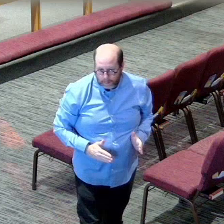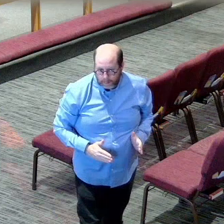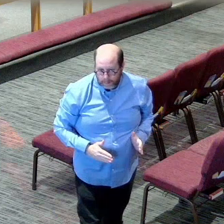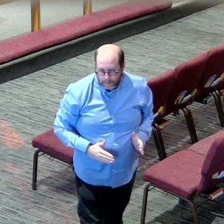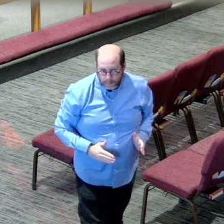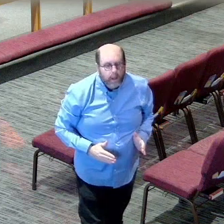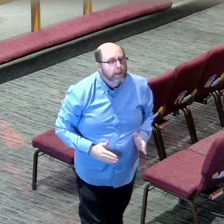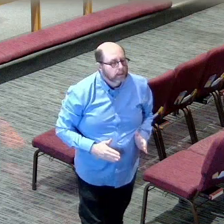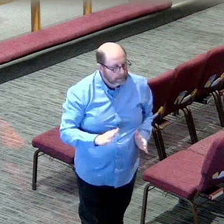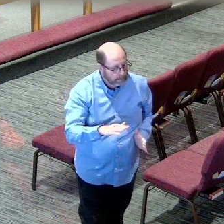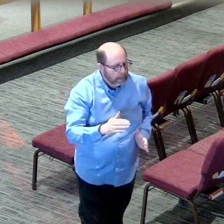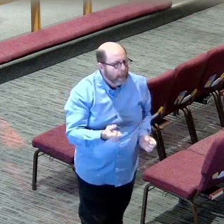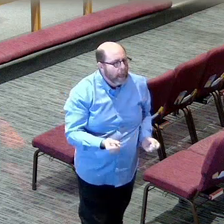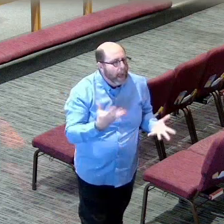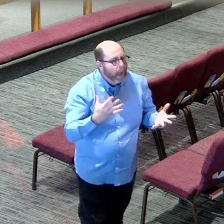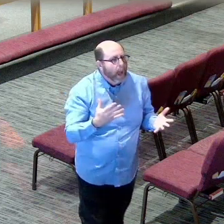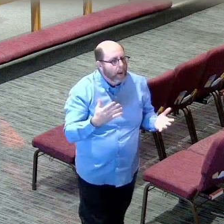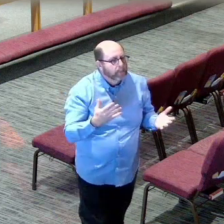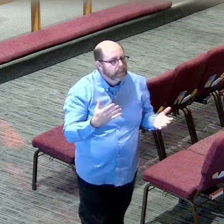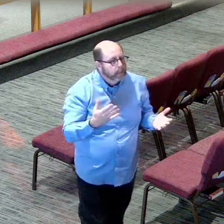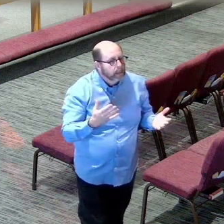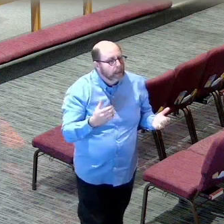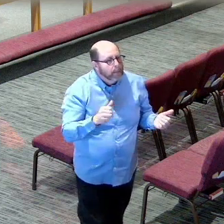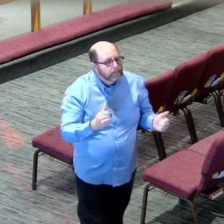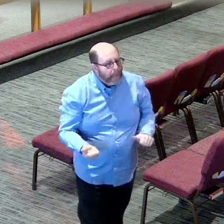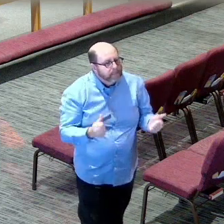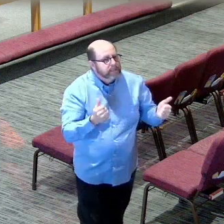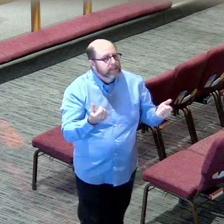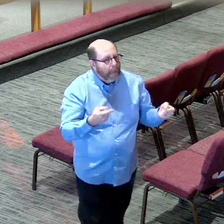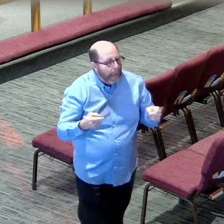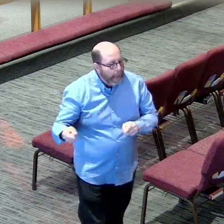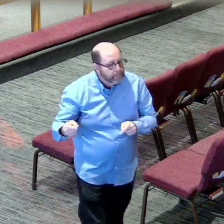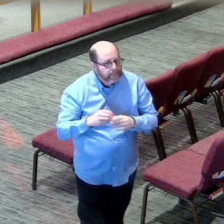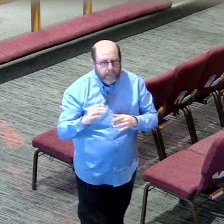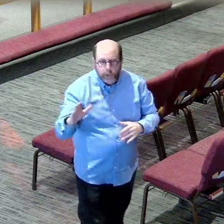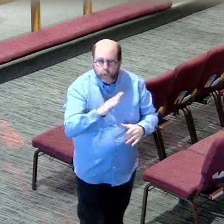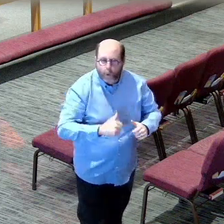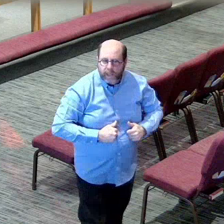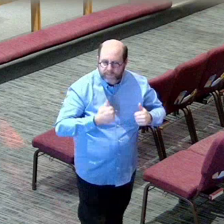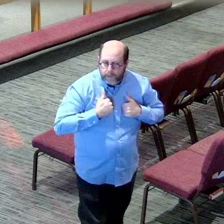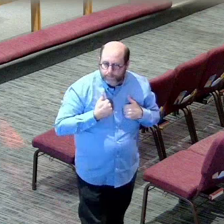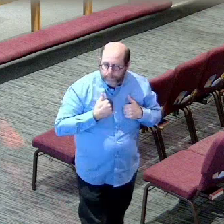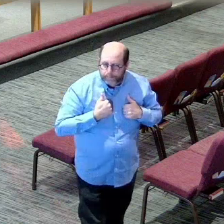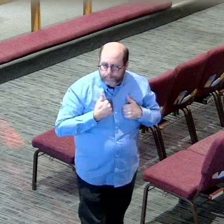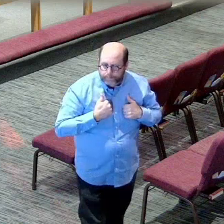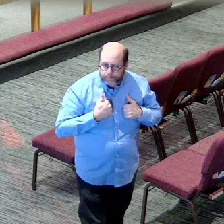How many baptisms have taken place in your lifetime?